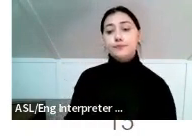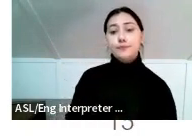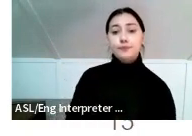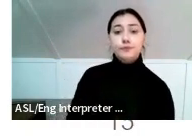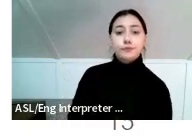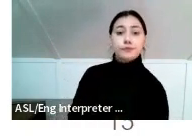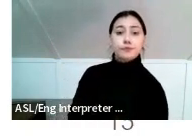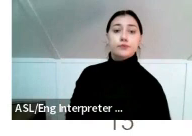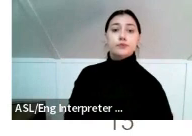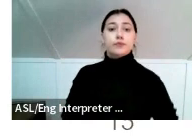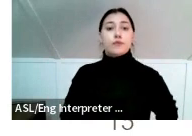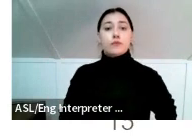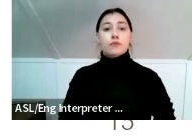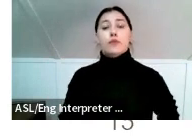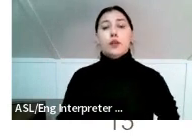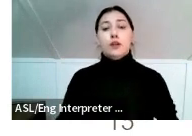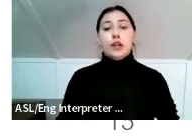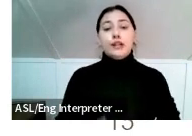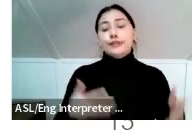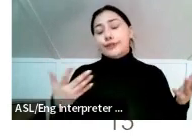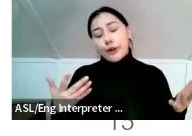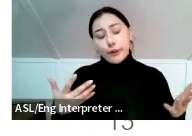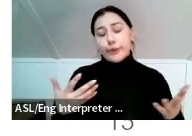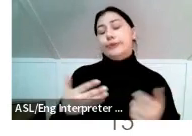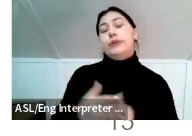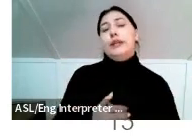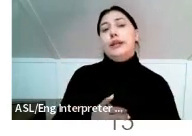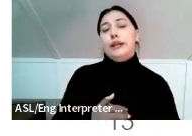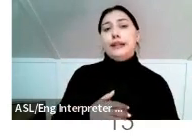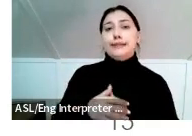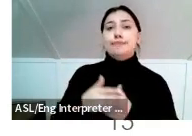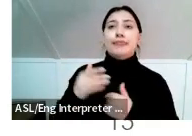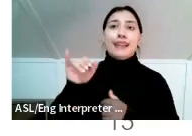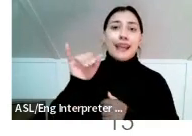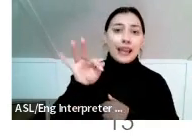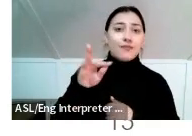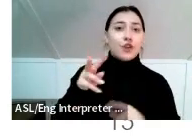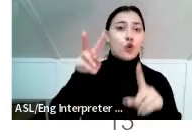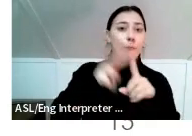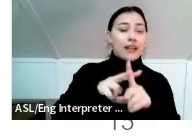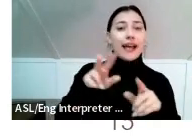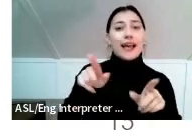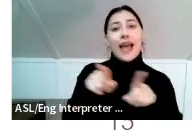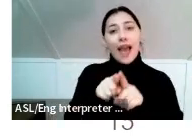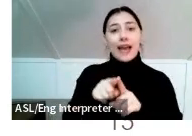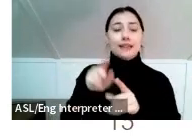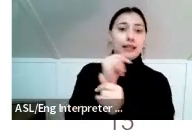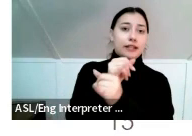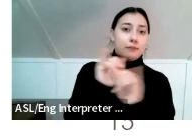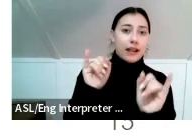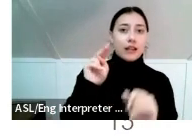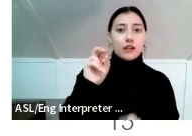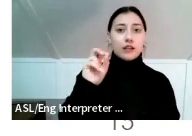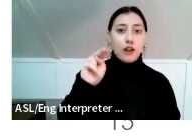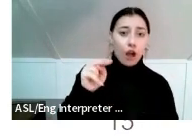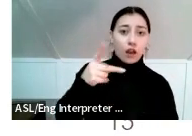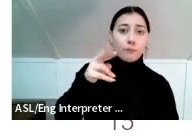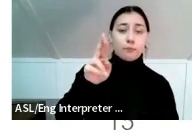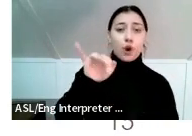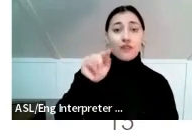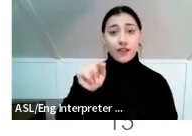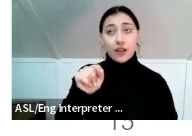So whether an organization is applying as an independent nonprofit or a cultural affiliate entity,